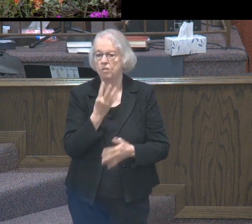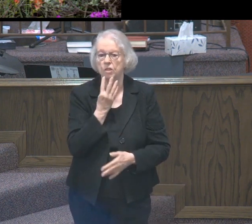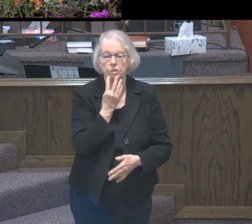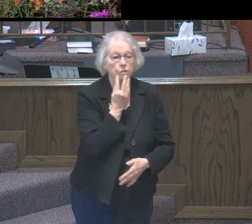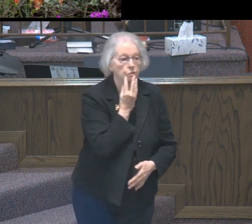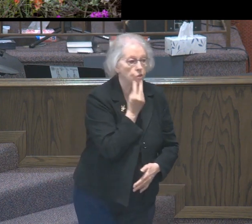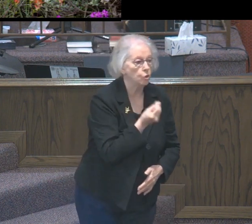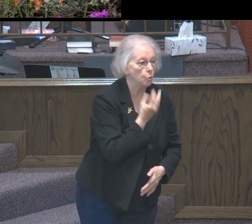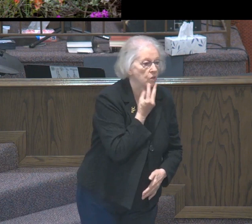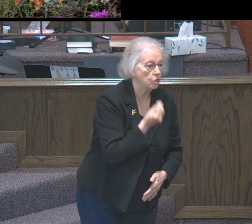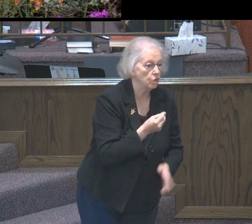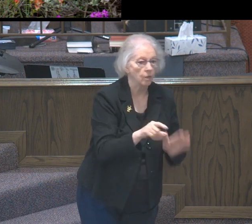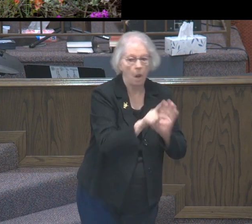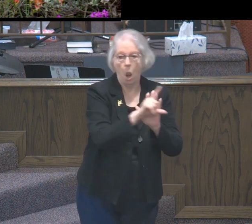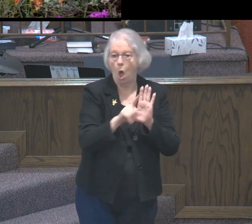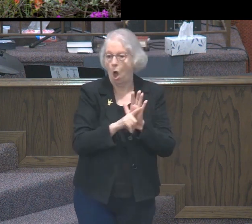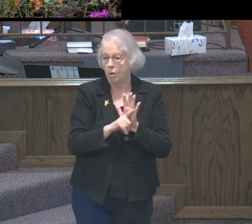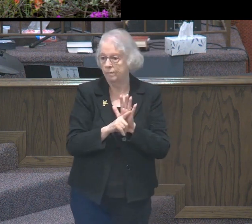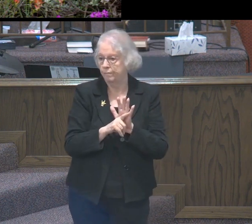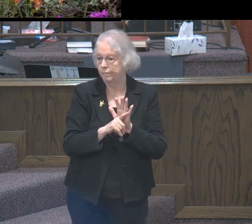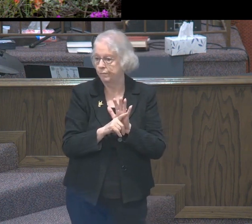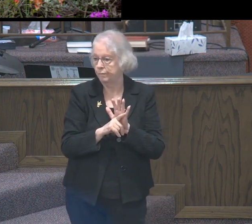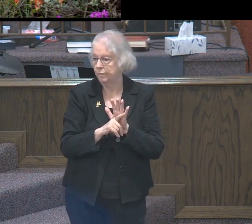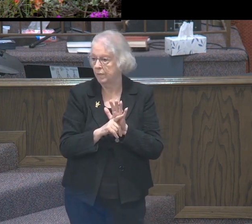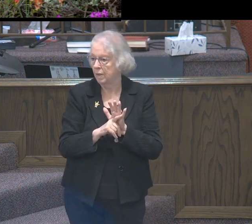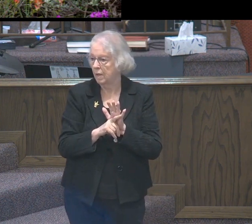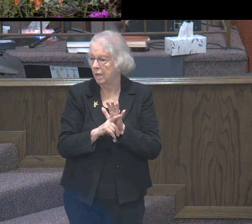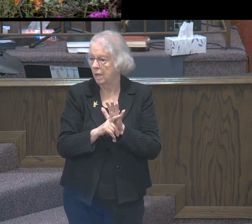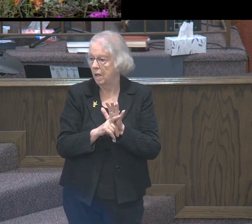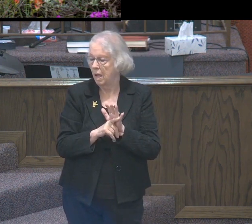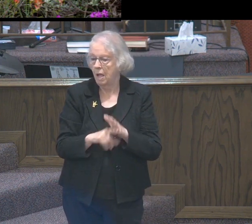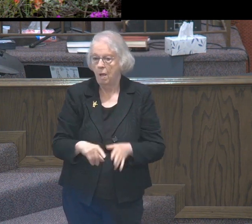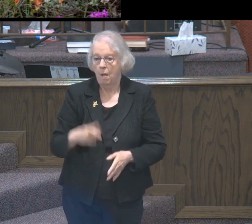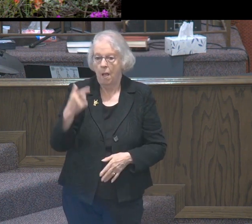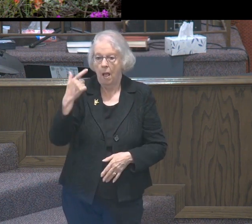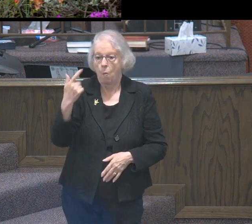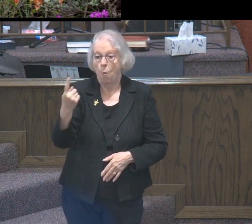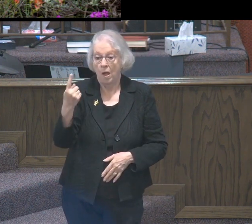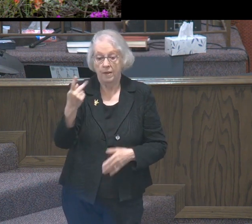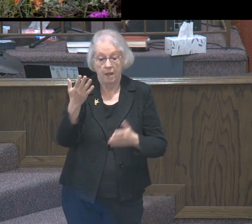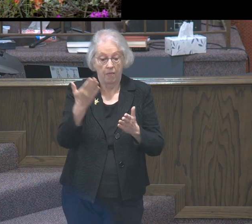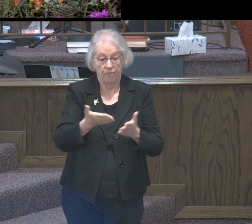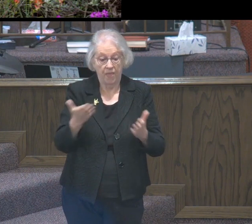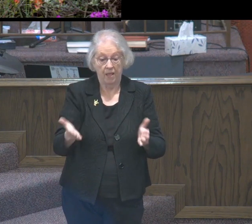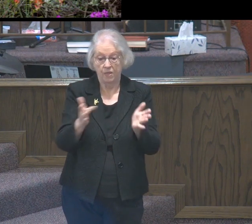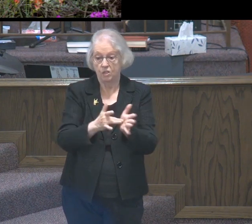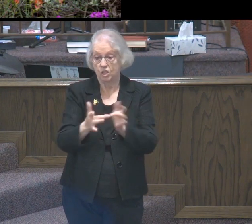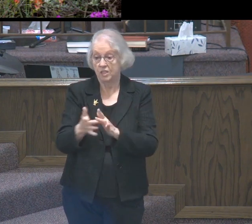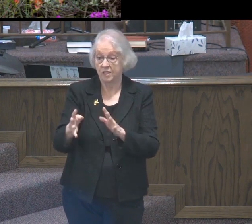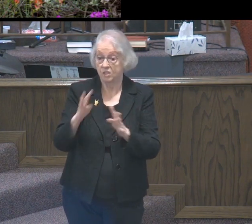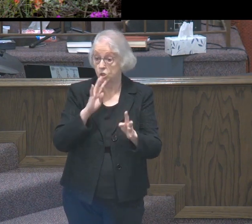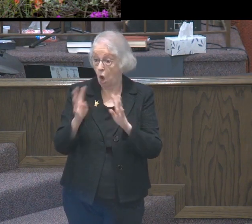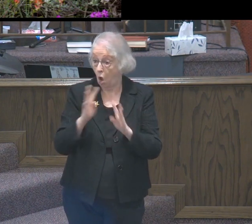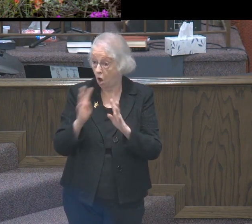How do I come to that conclusion? What are the things that he discusses about the law, and what are the things